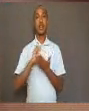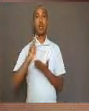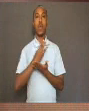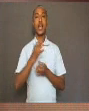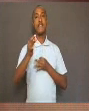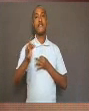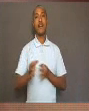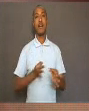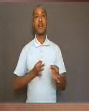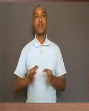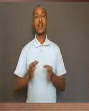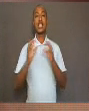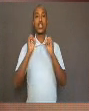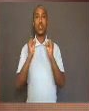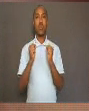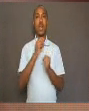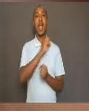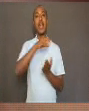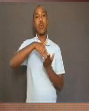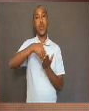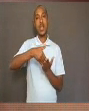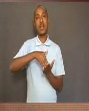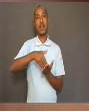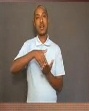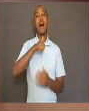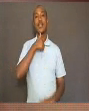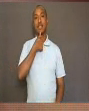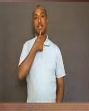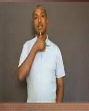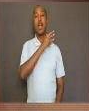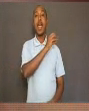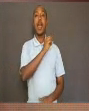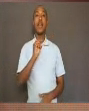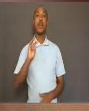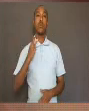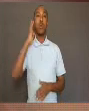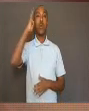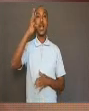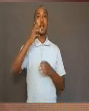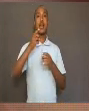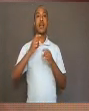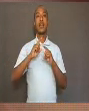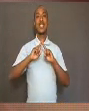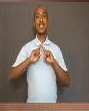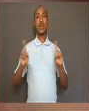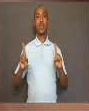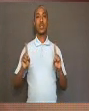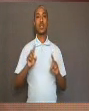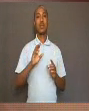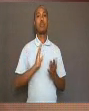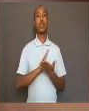will define strong and weak acids, and we will distinguish between the